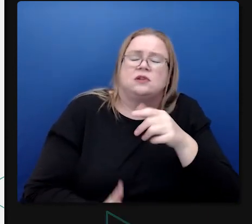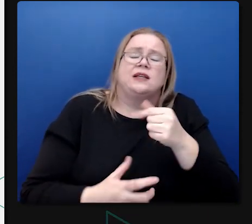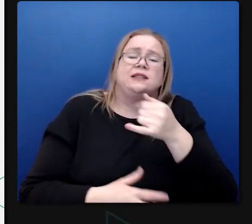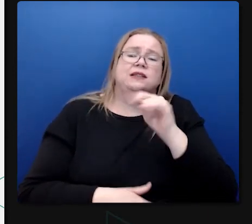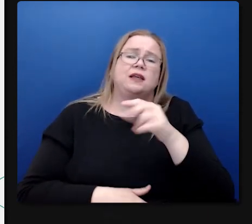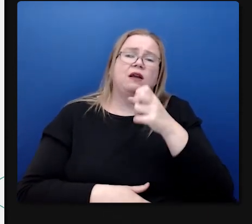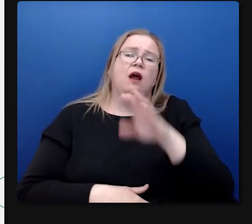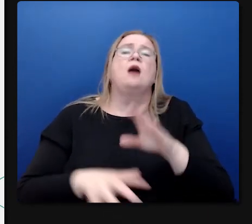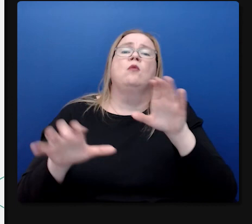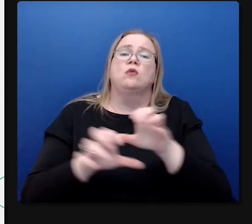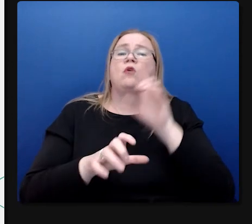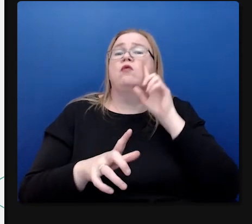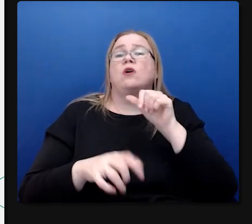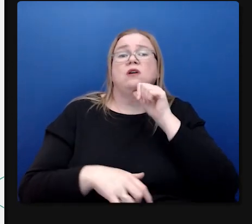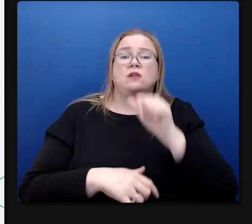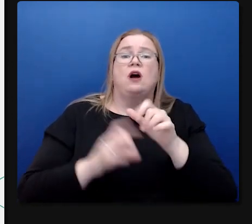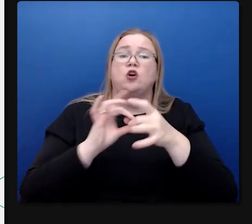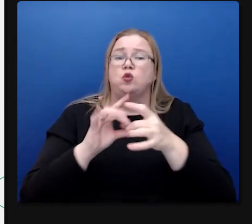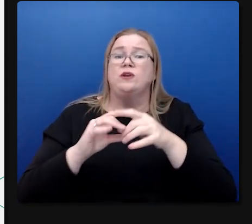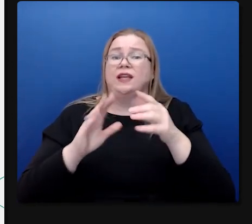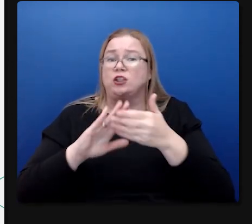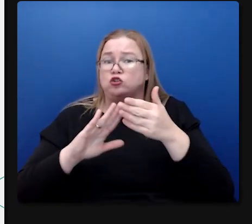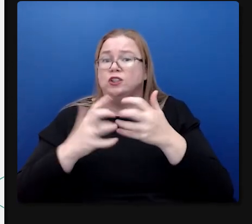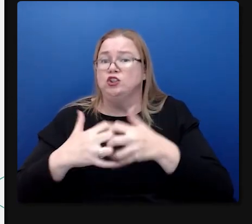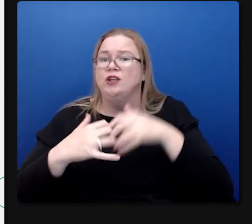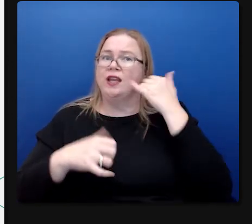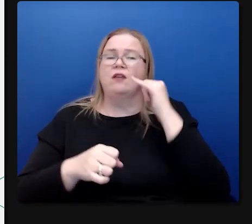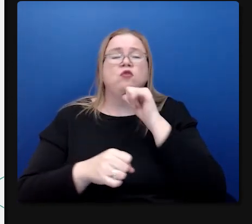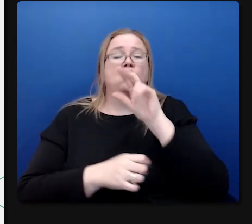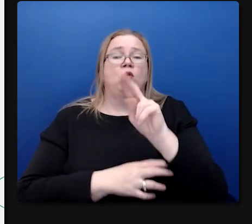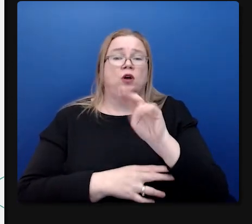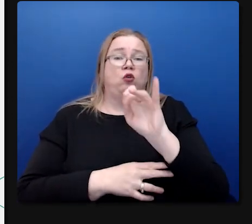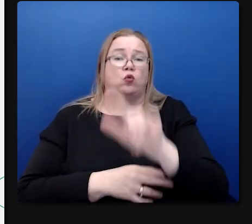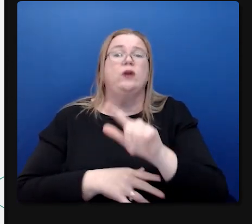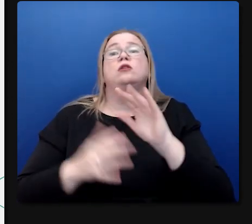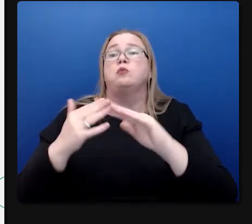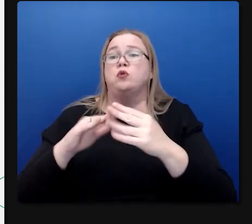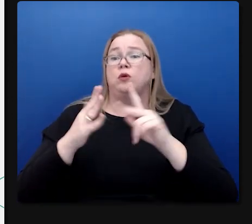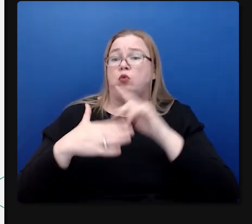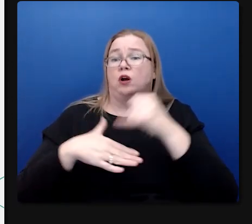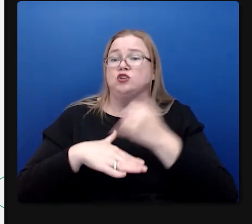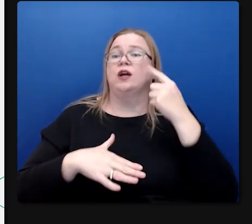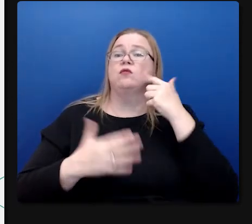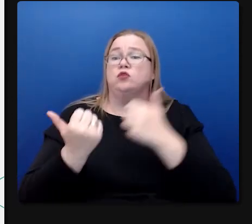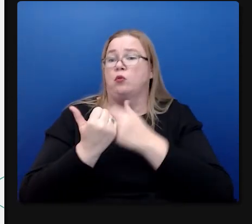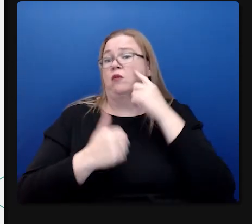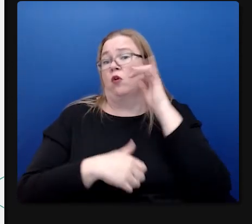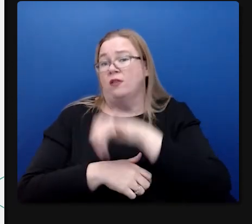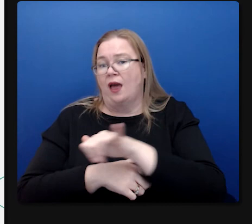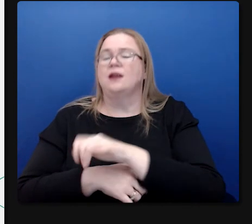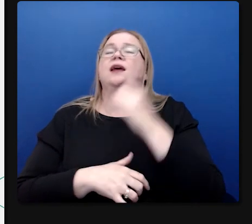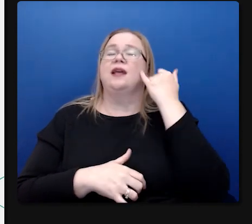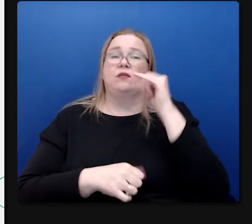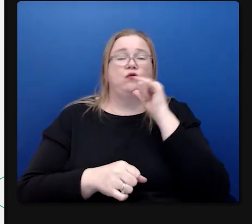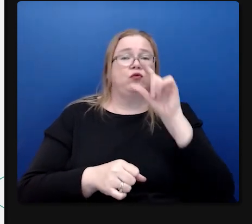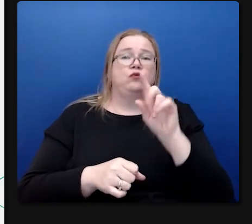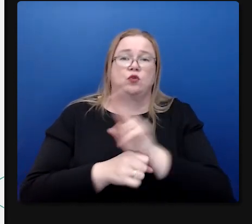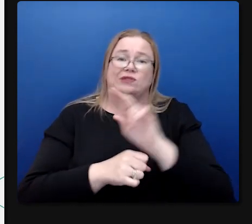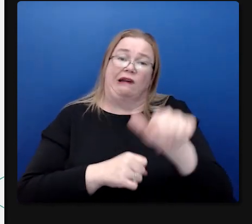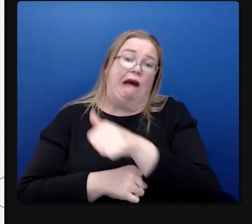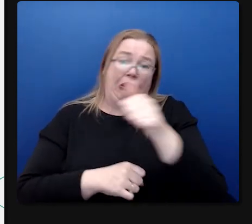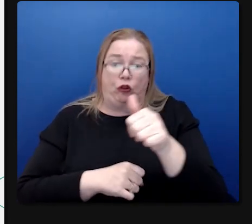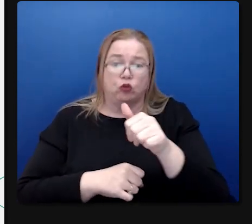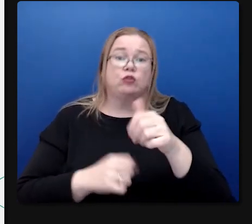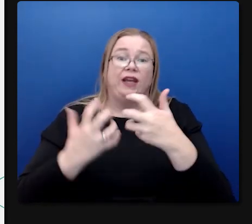Actions has great support for non-Unity engines. If you're using Unreal, there are also community projects to add support for that. If you're using any